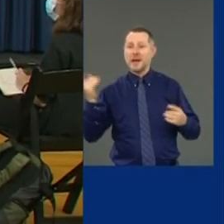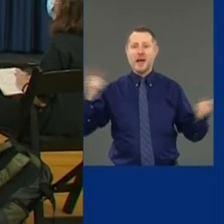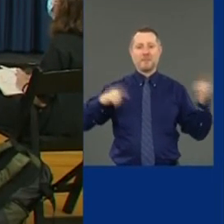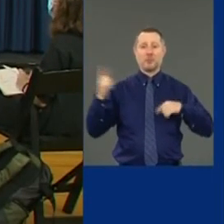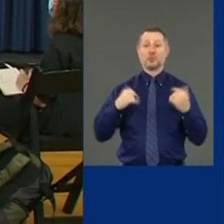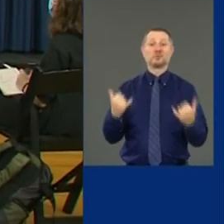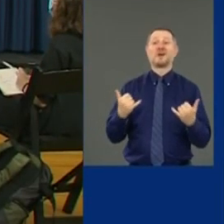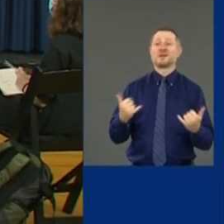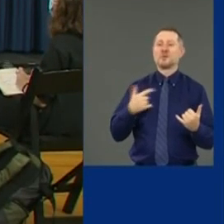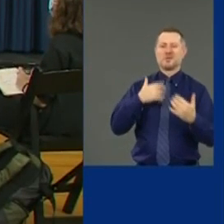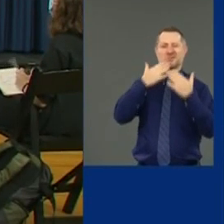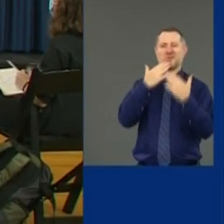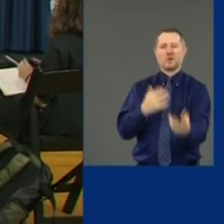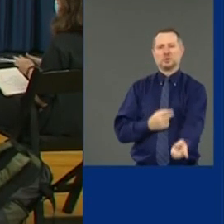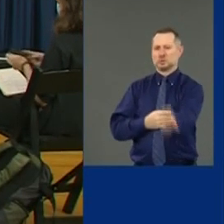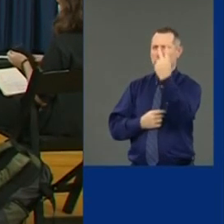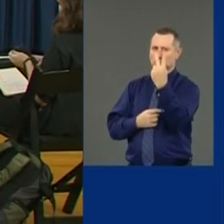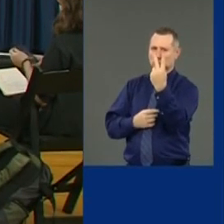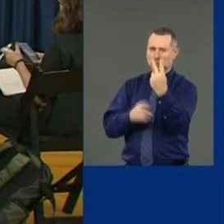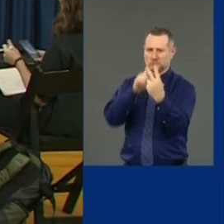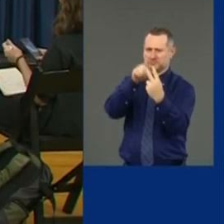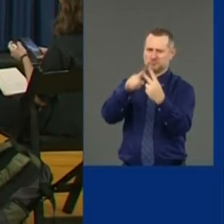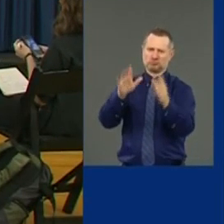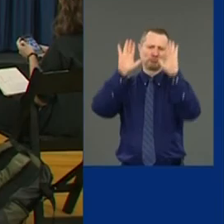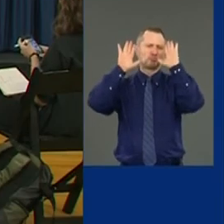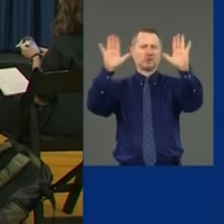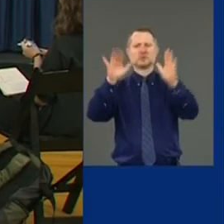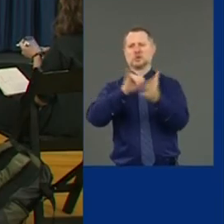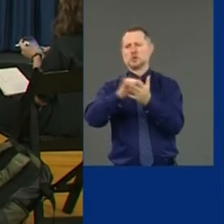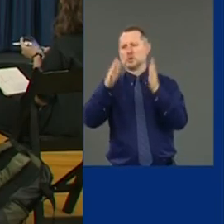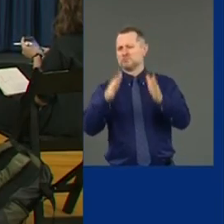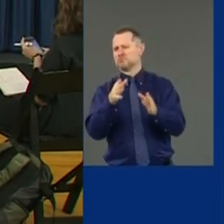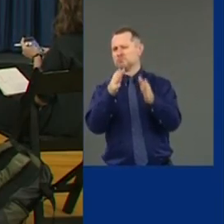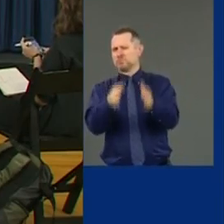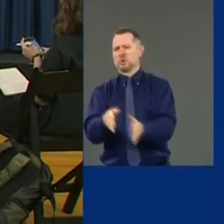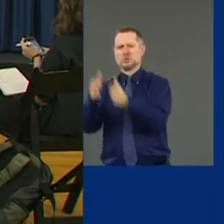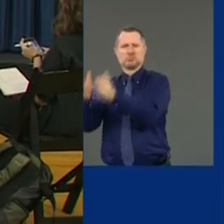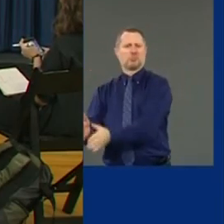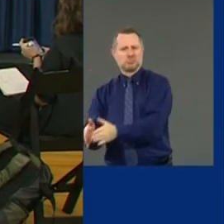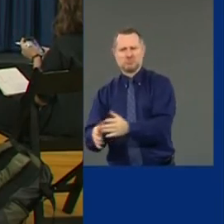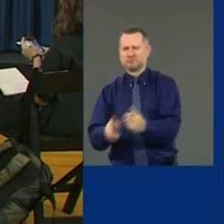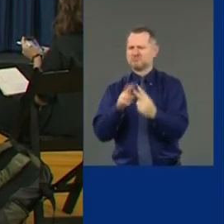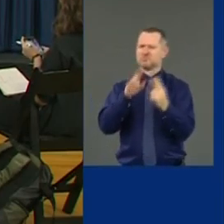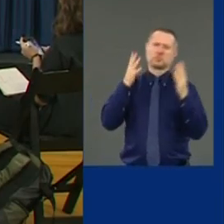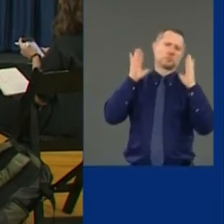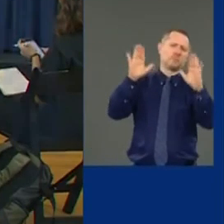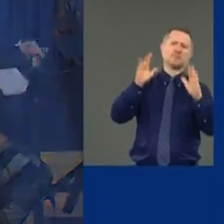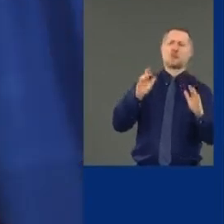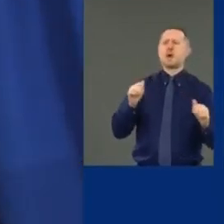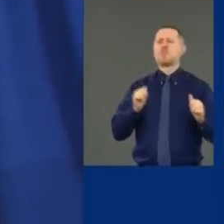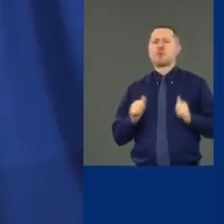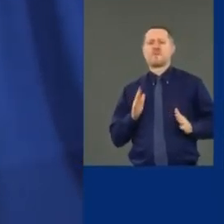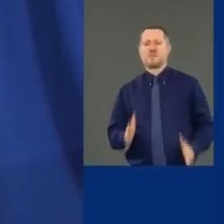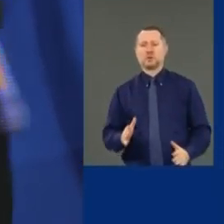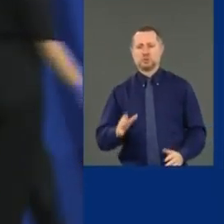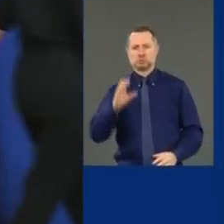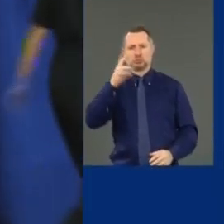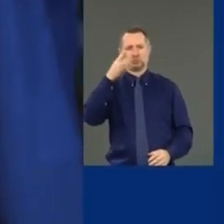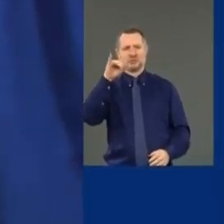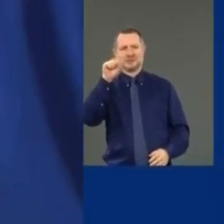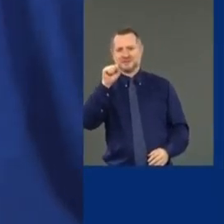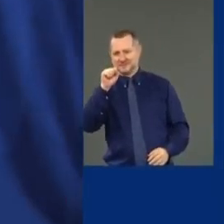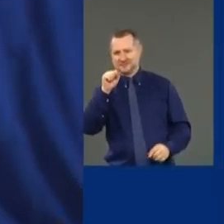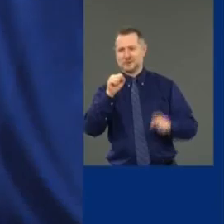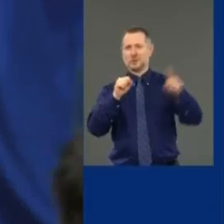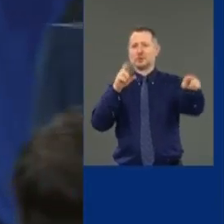very much two great New Yorkers, two great performers, Chris Rock and Rosie Perez, who